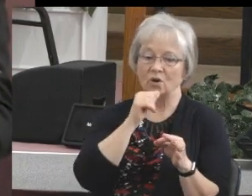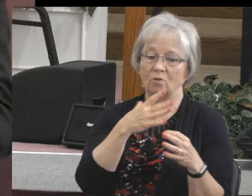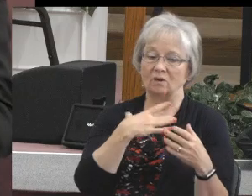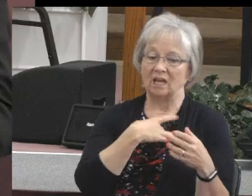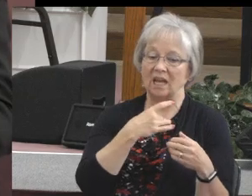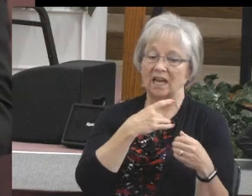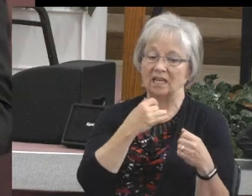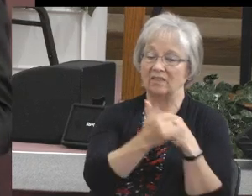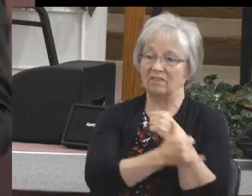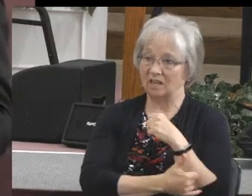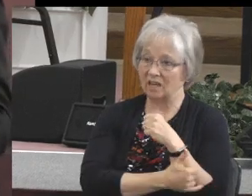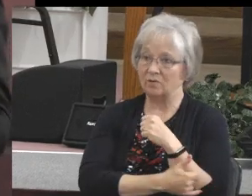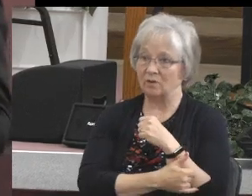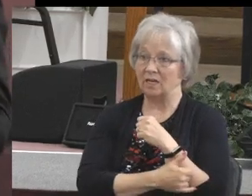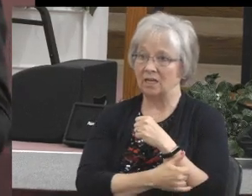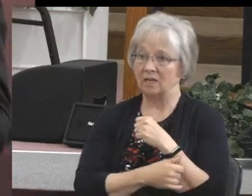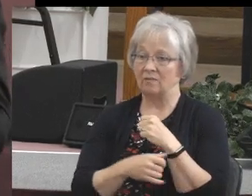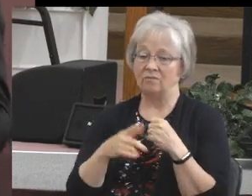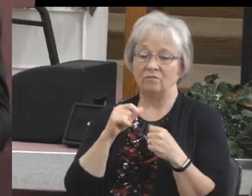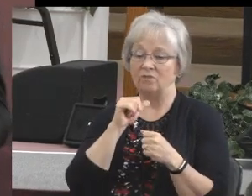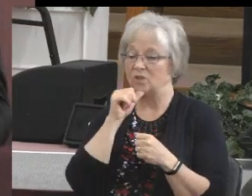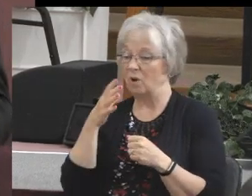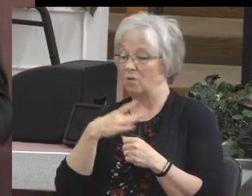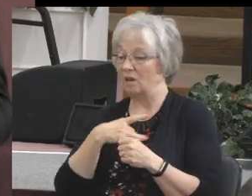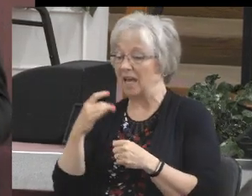if you don't like the flag and what it stands for,